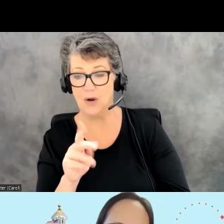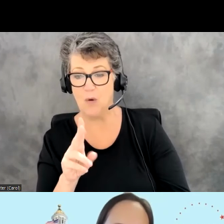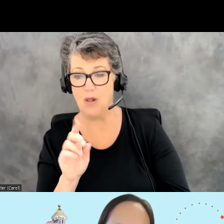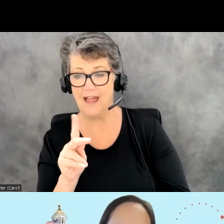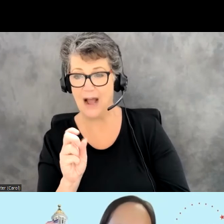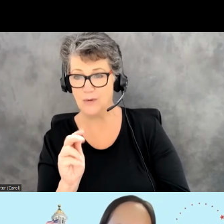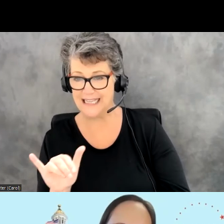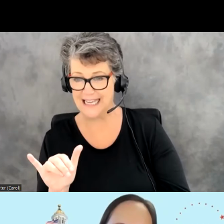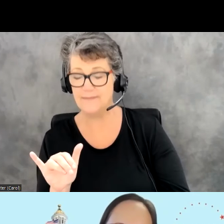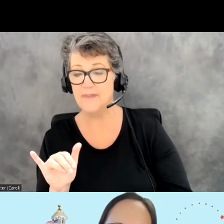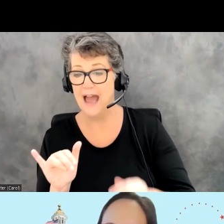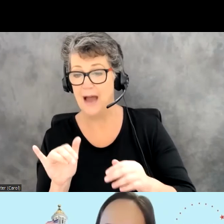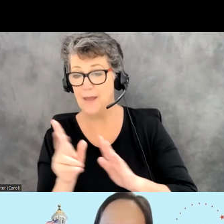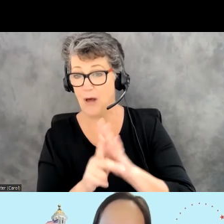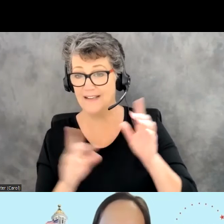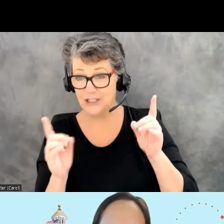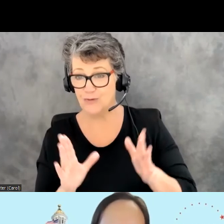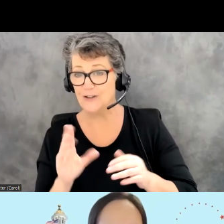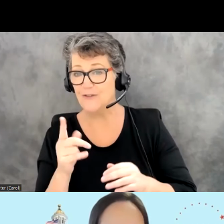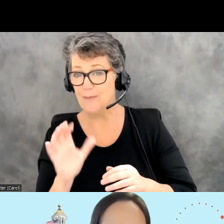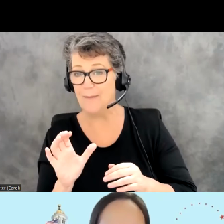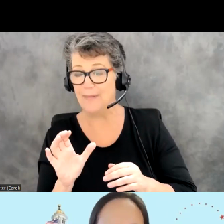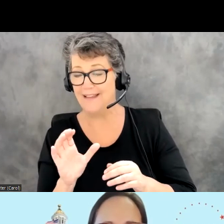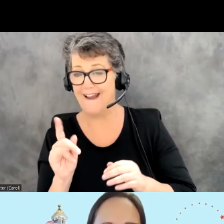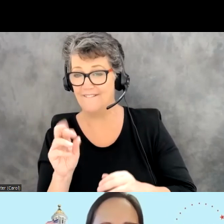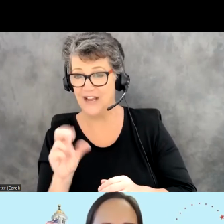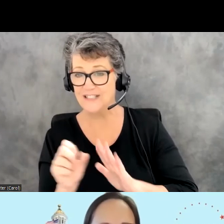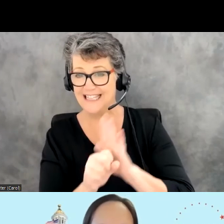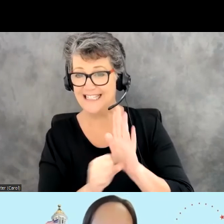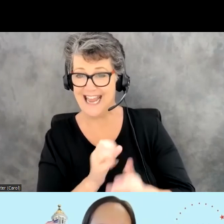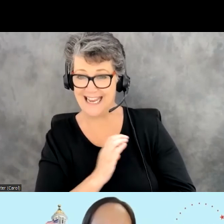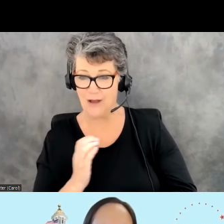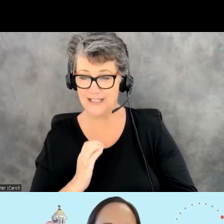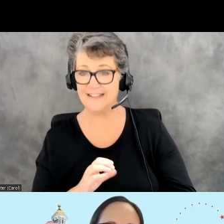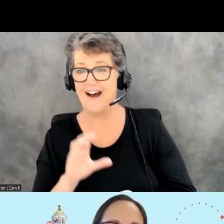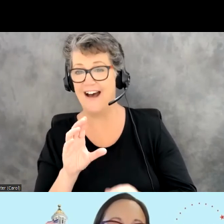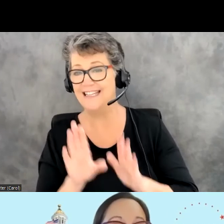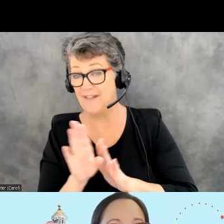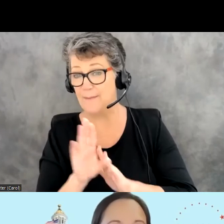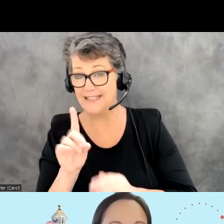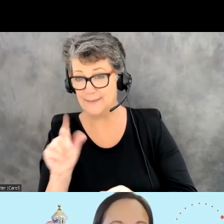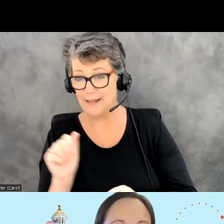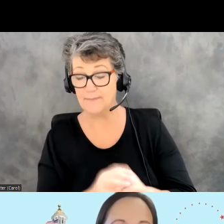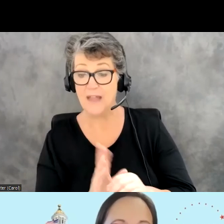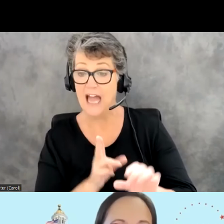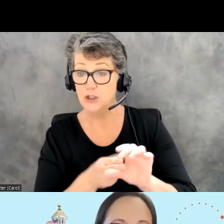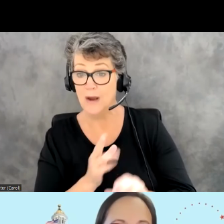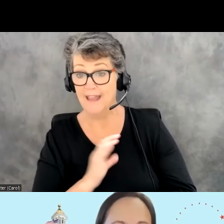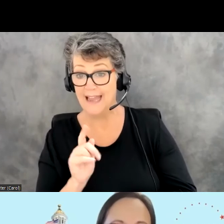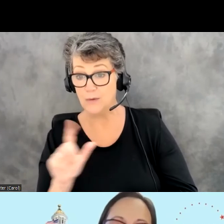Deputy Director for Policy and Public Affairs State Council on Developmental Disabilities. I joined the council